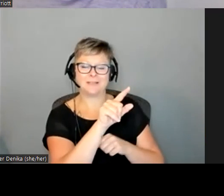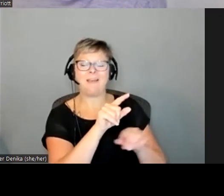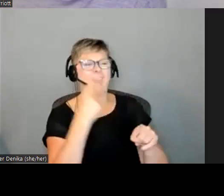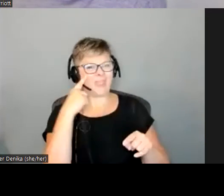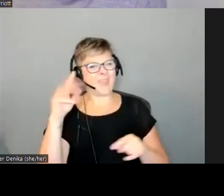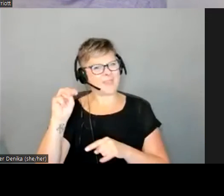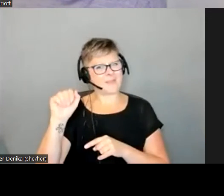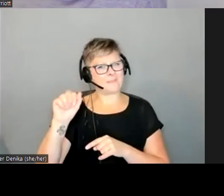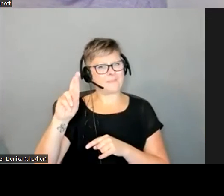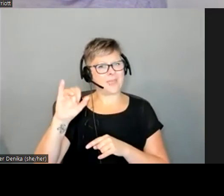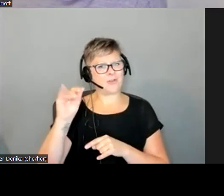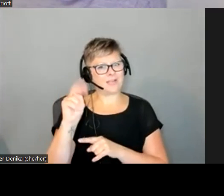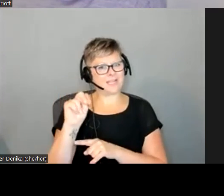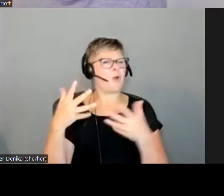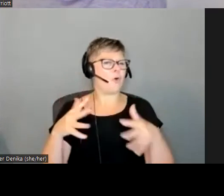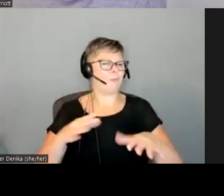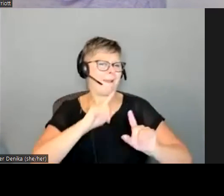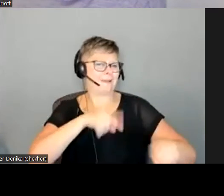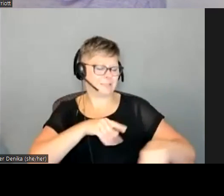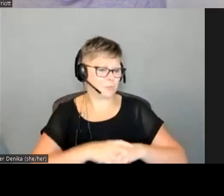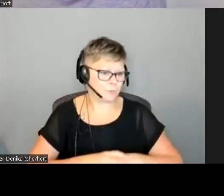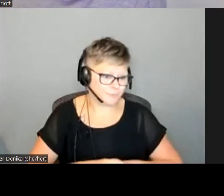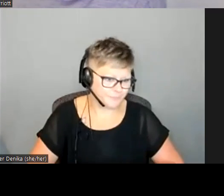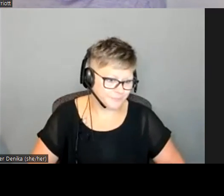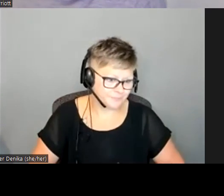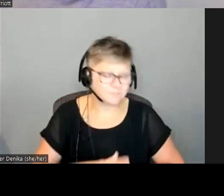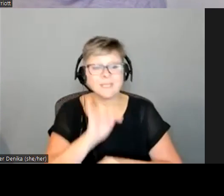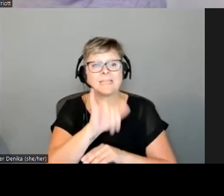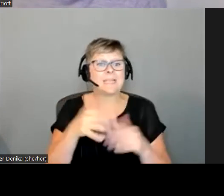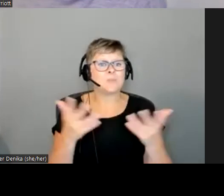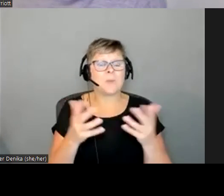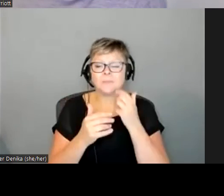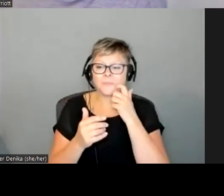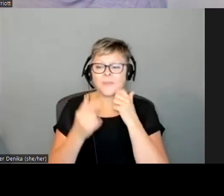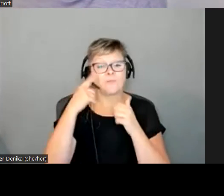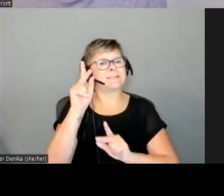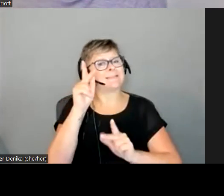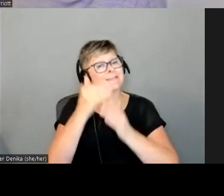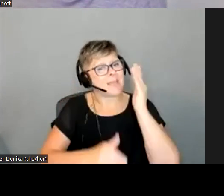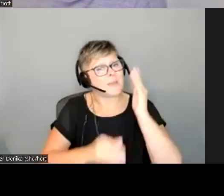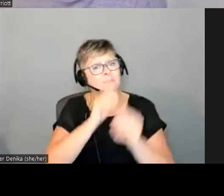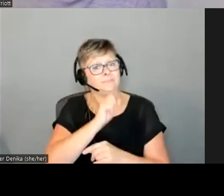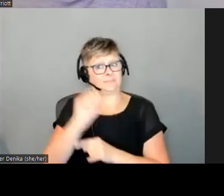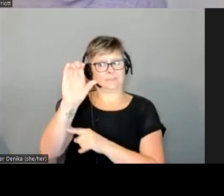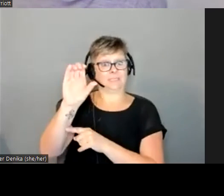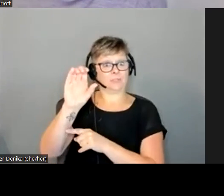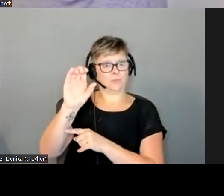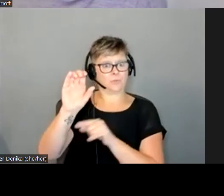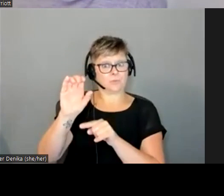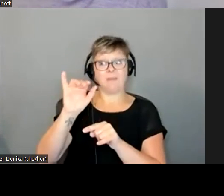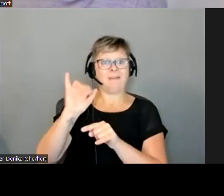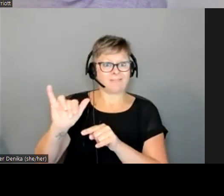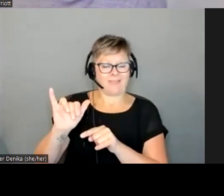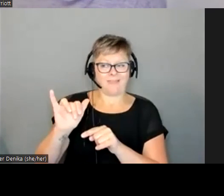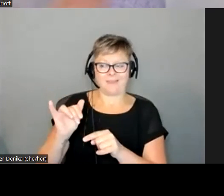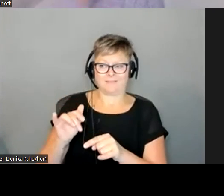it in writing. It mostly concerned that for some older adults, they have internalized the mistreatment that